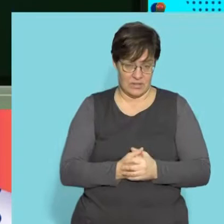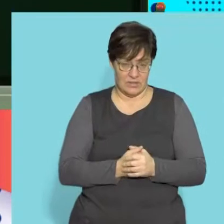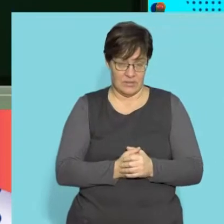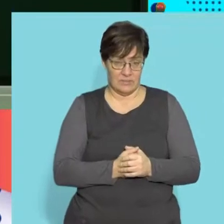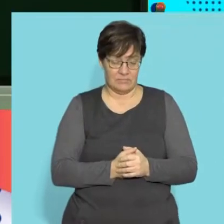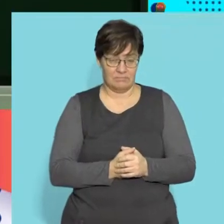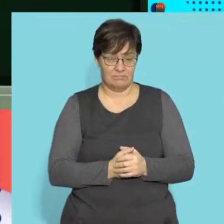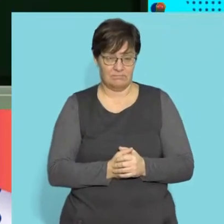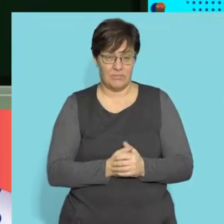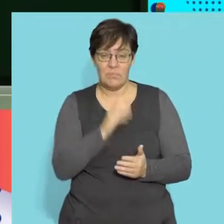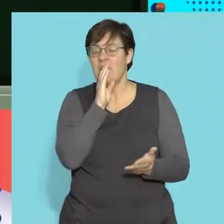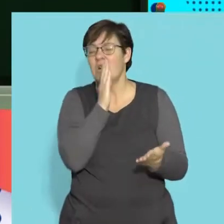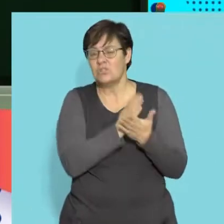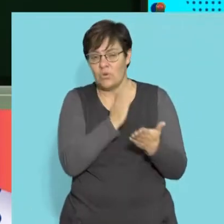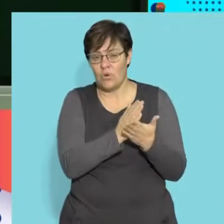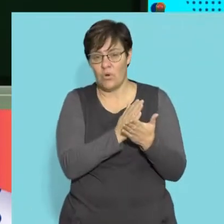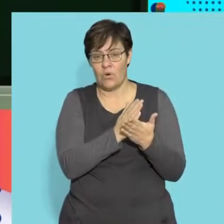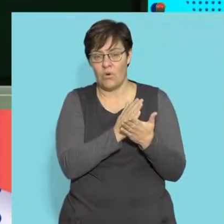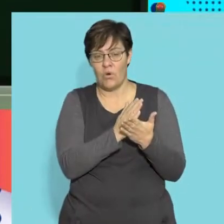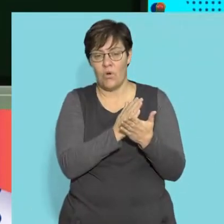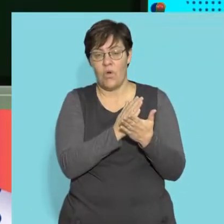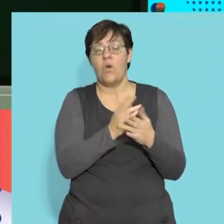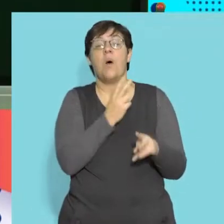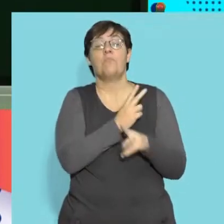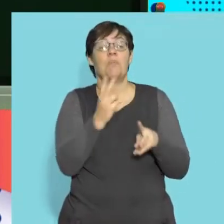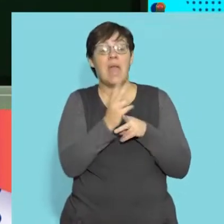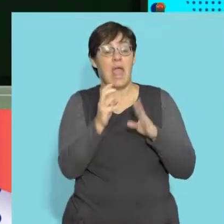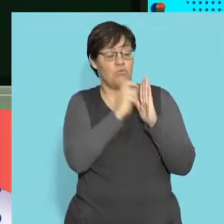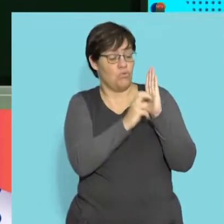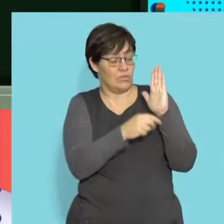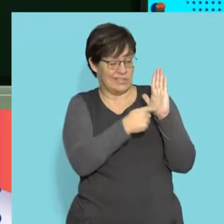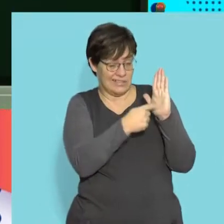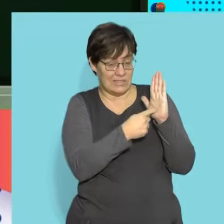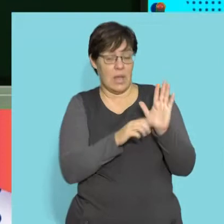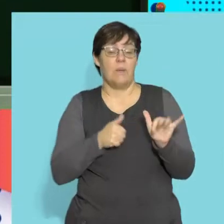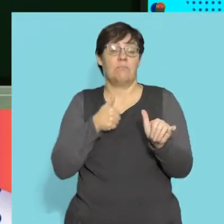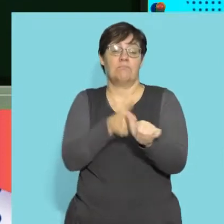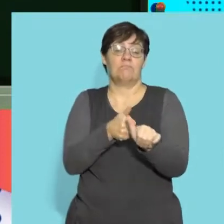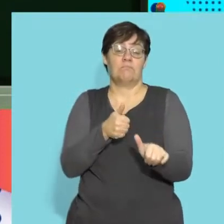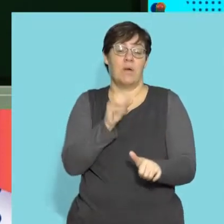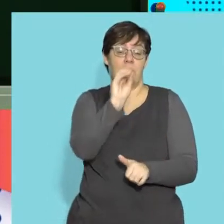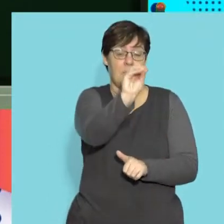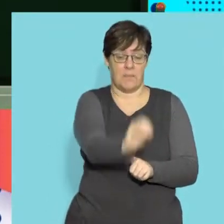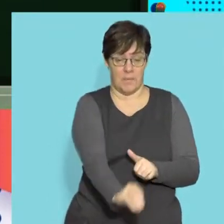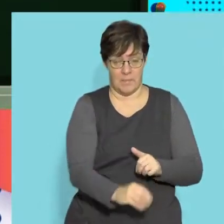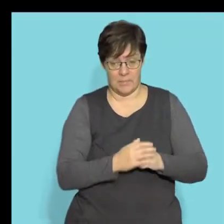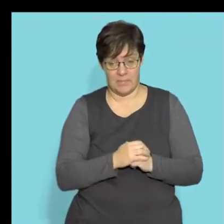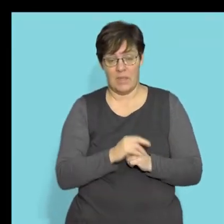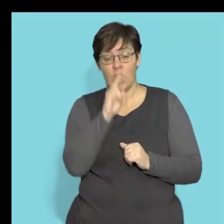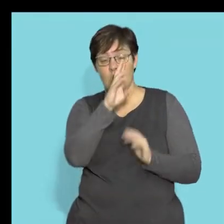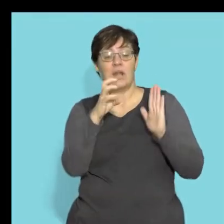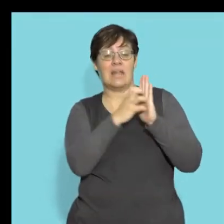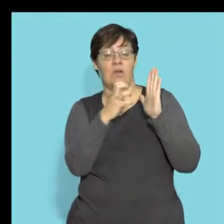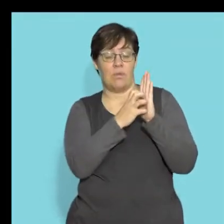other. Let's just make sure that you're very prepared to apply those rules and take a careful